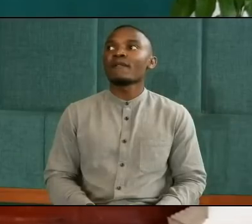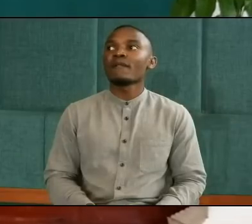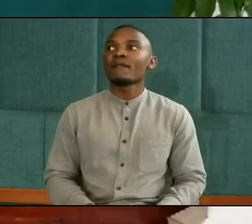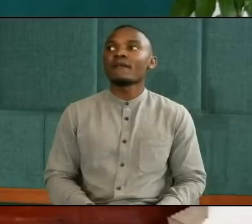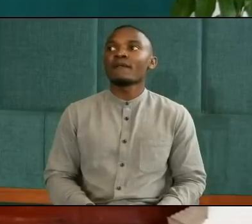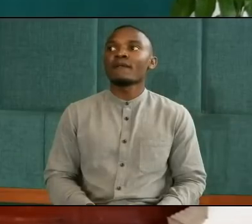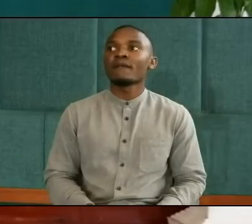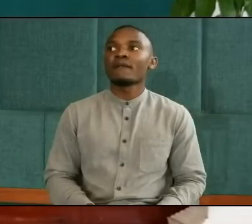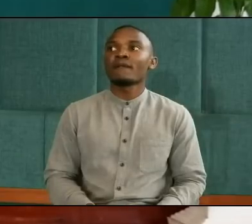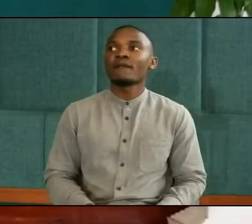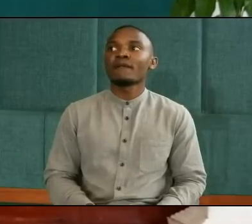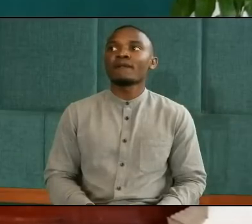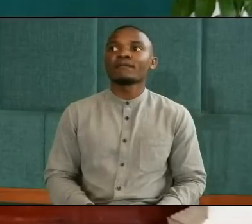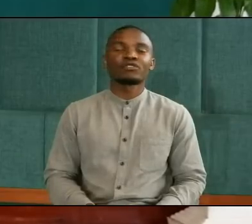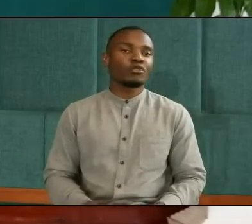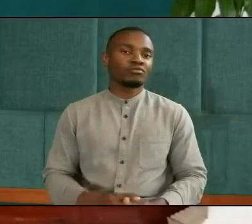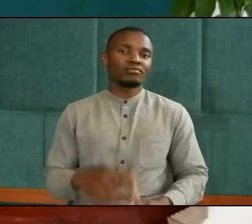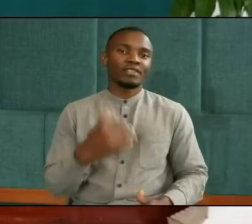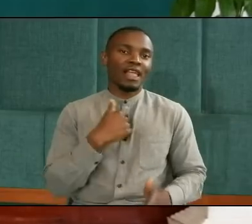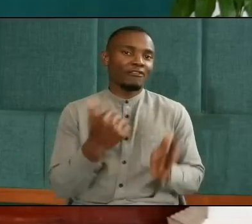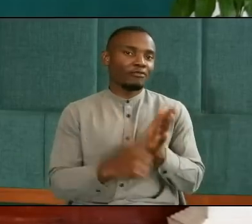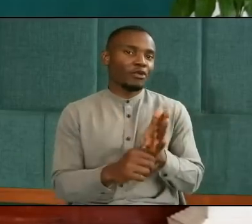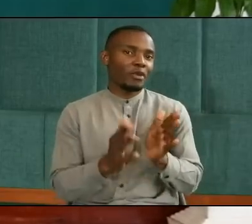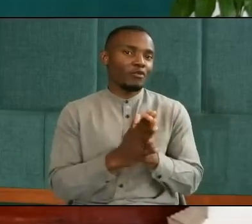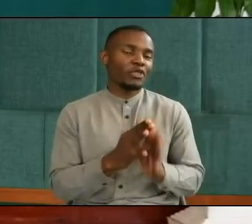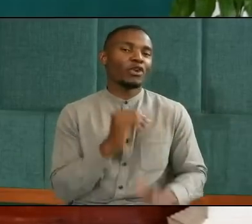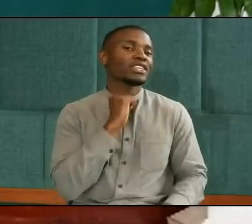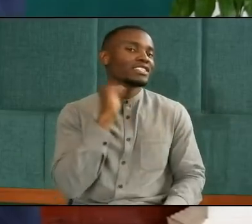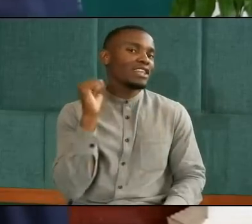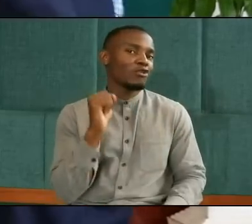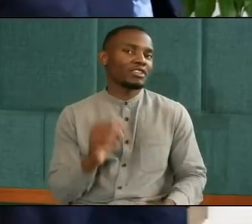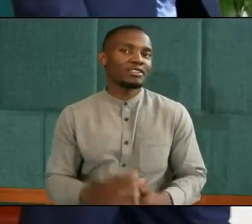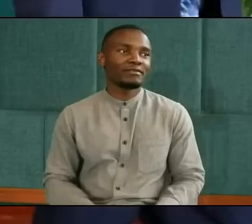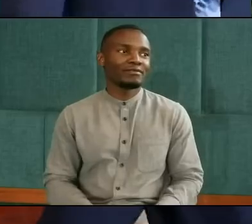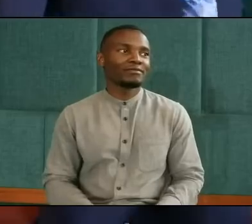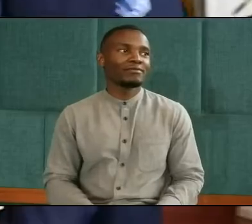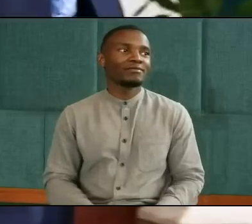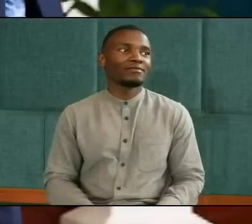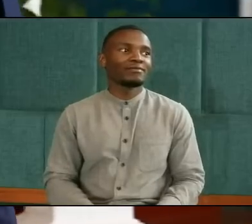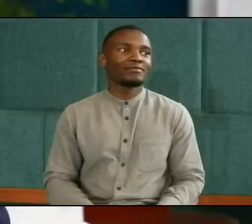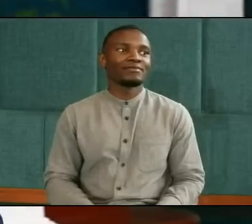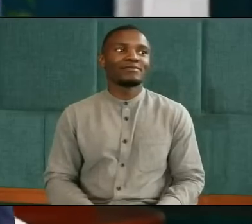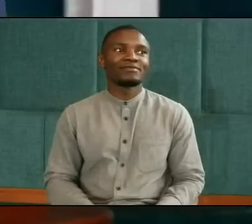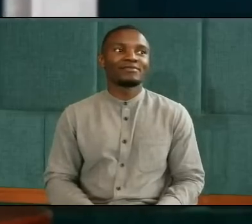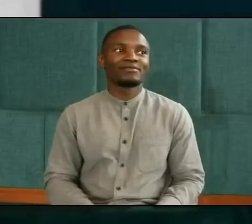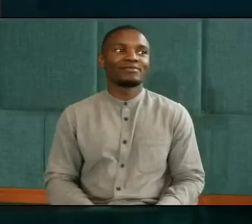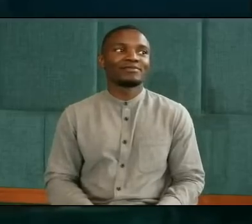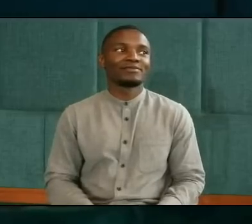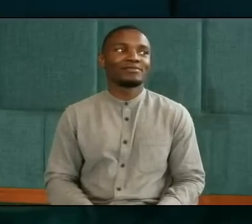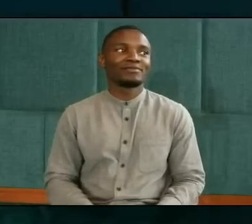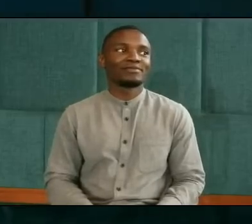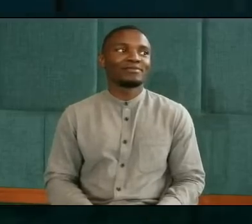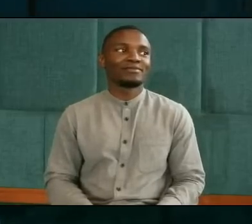All right, they're having challenge with the audio. However,